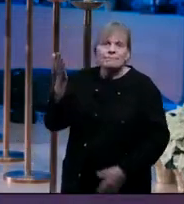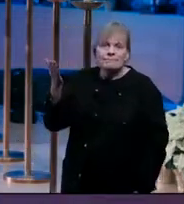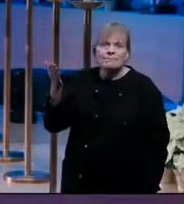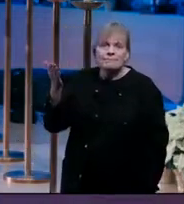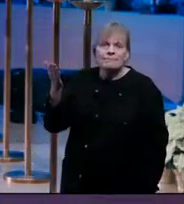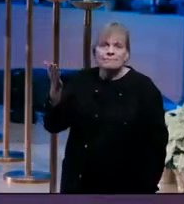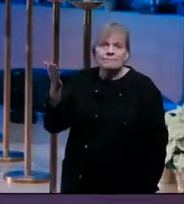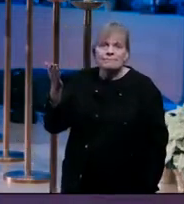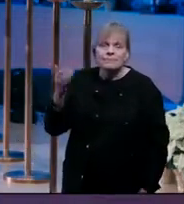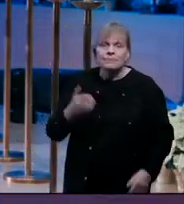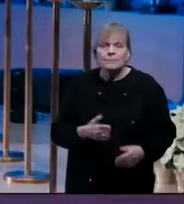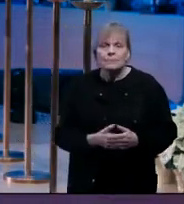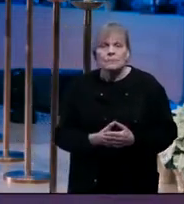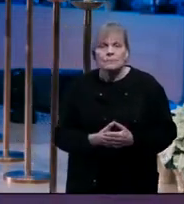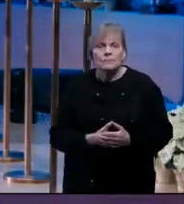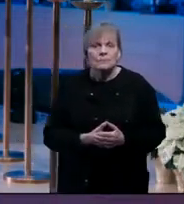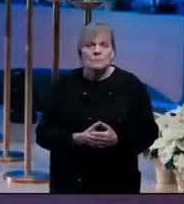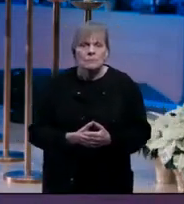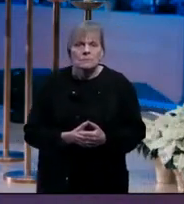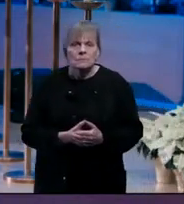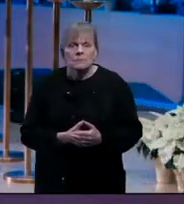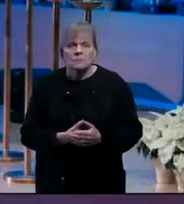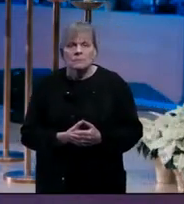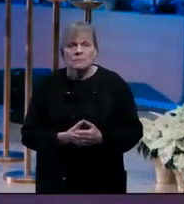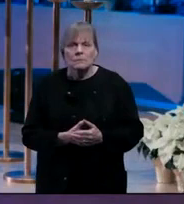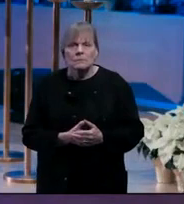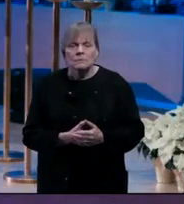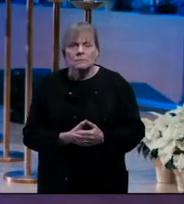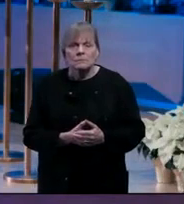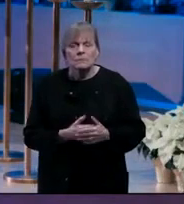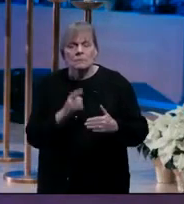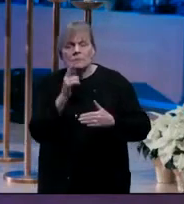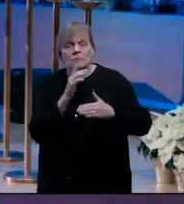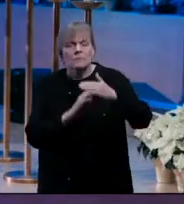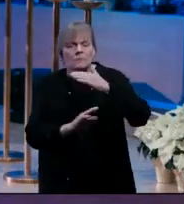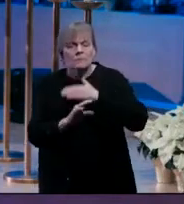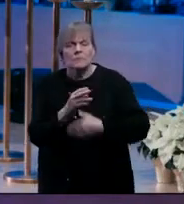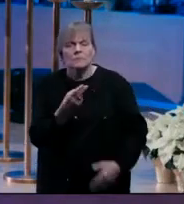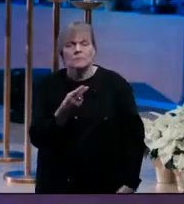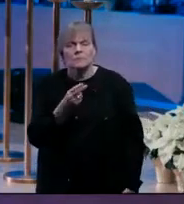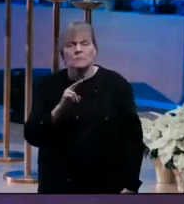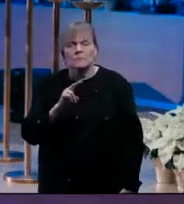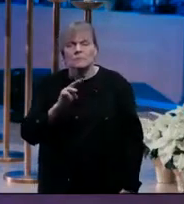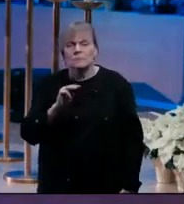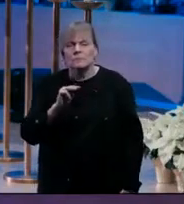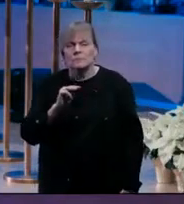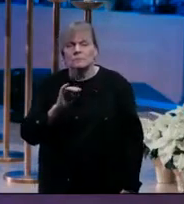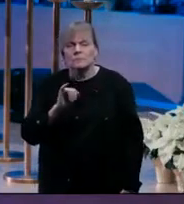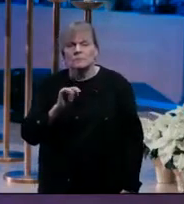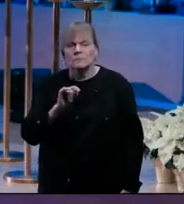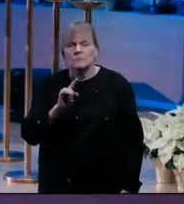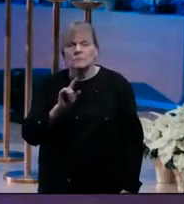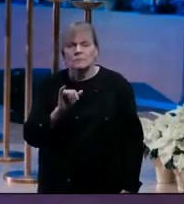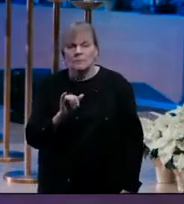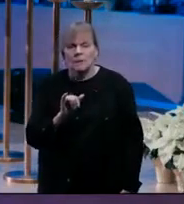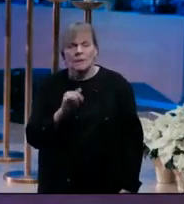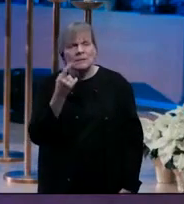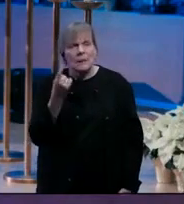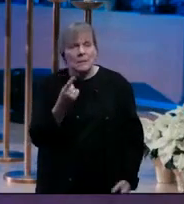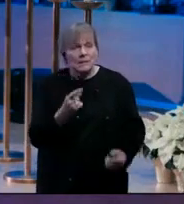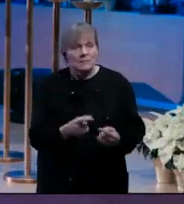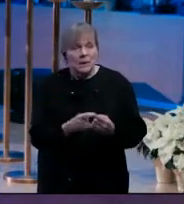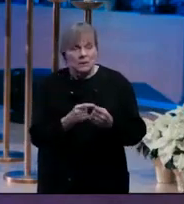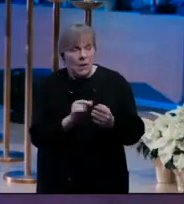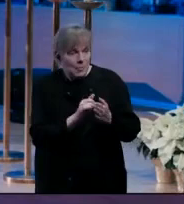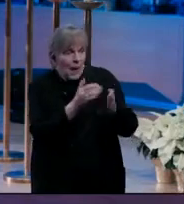Because there's something so beautiful about humility, isn't there? Aren't you attracted to people who